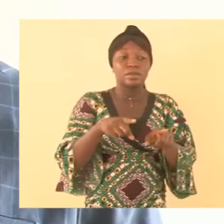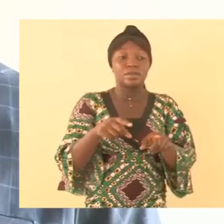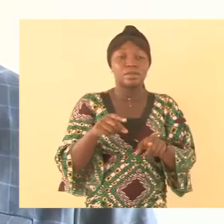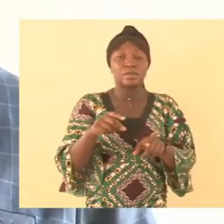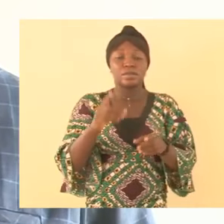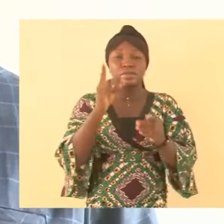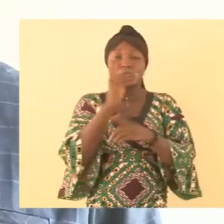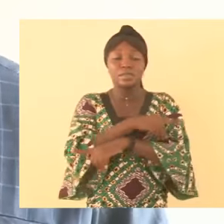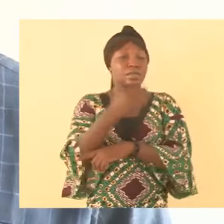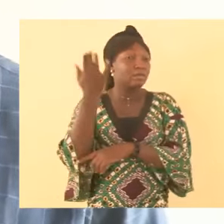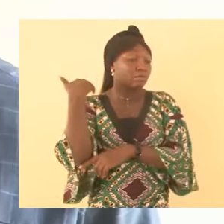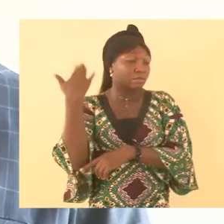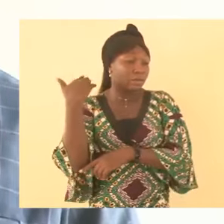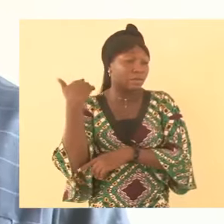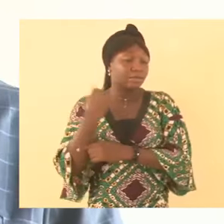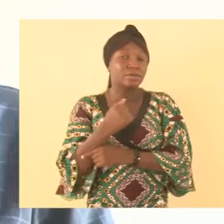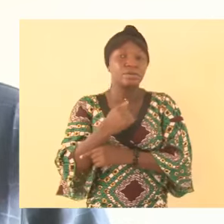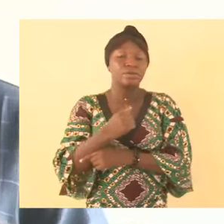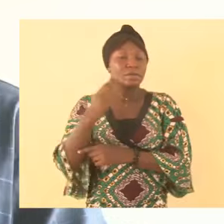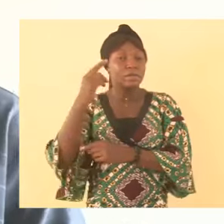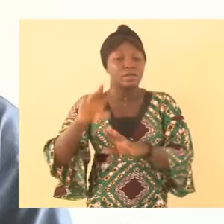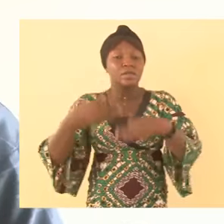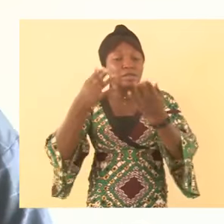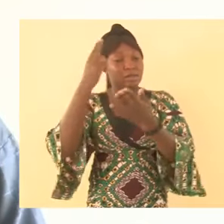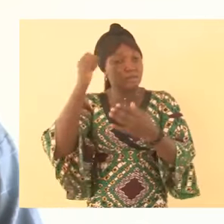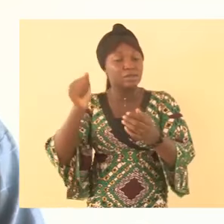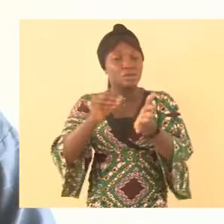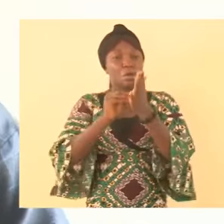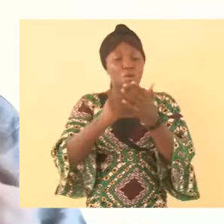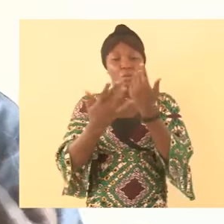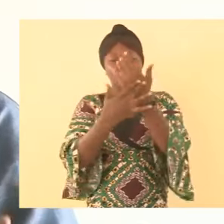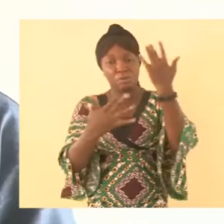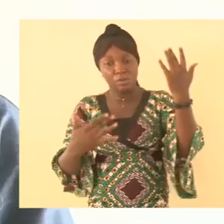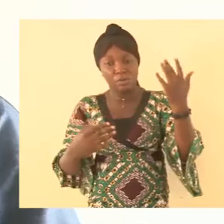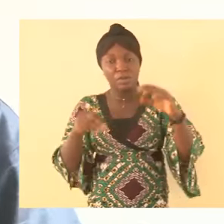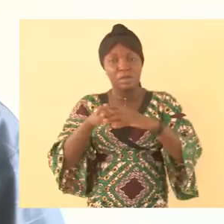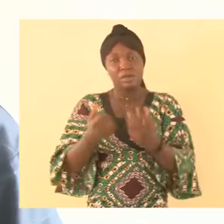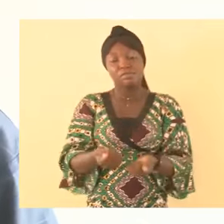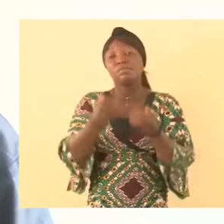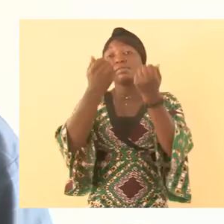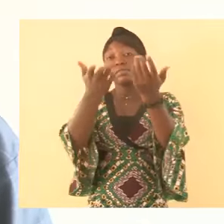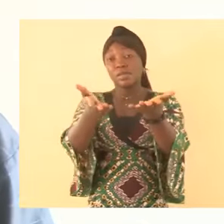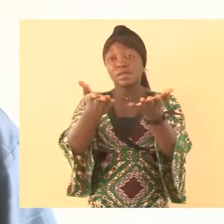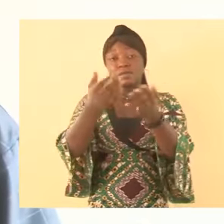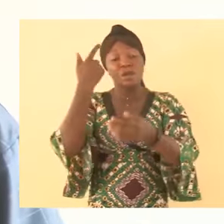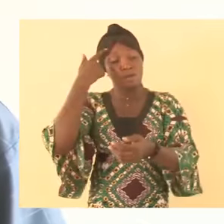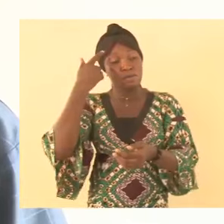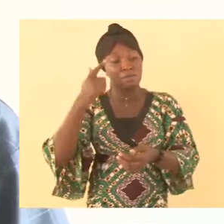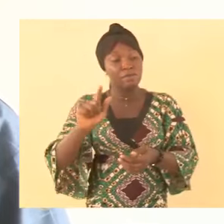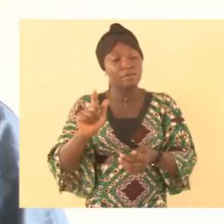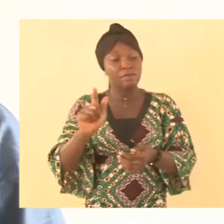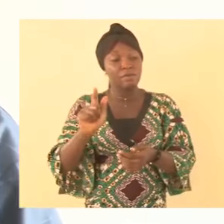ago in the order of Melchizedek, offering his own blood, a one-off sacrifice